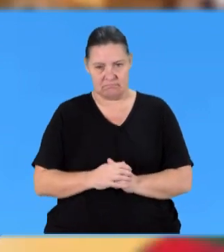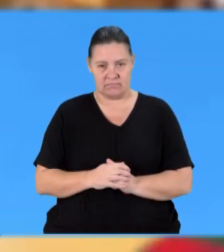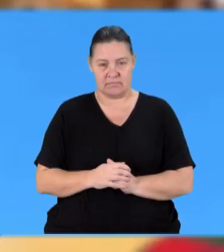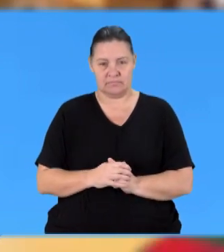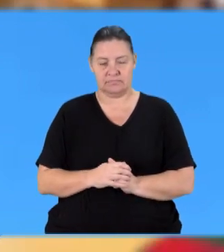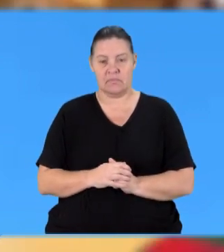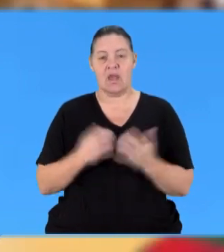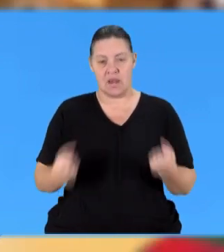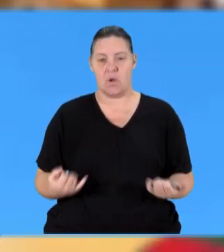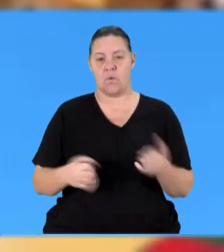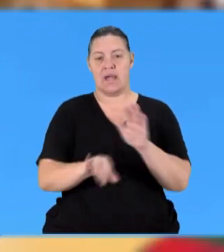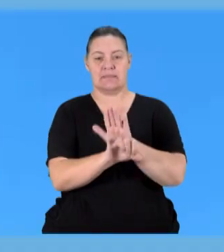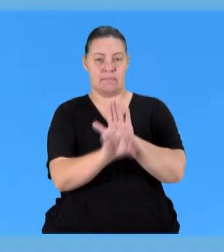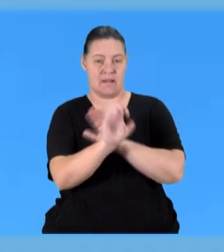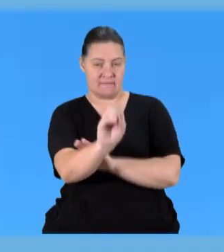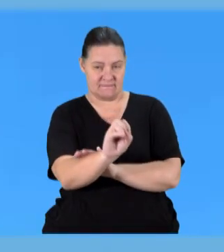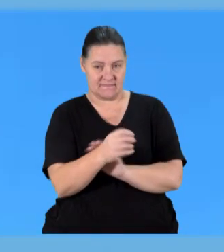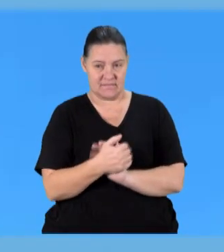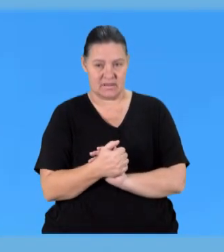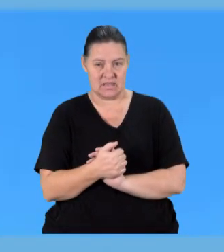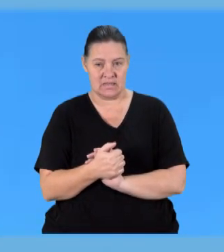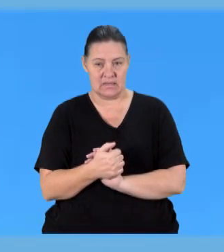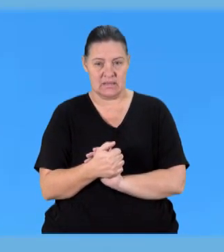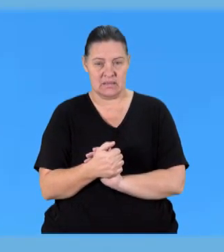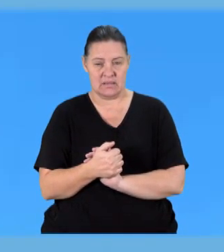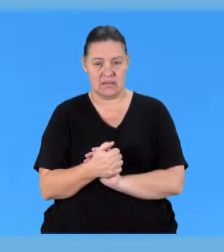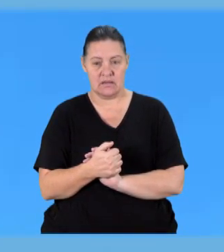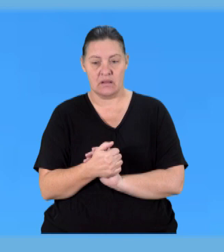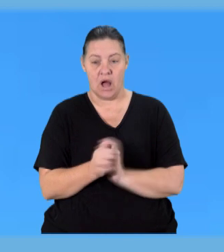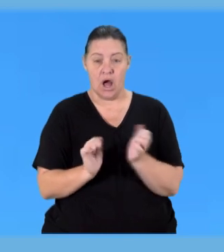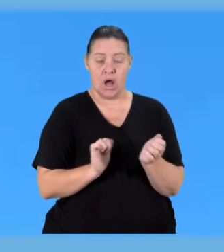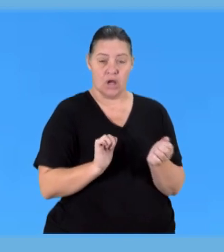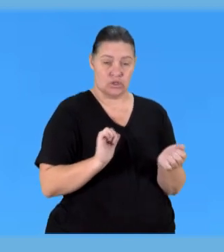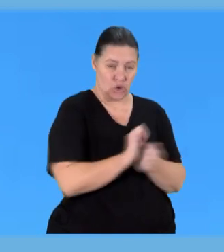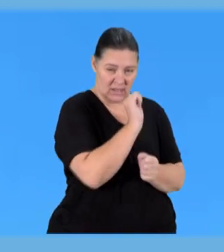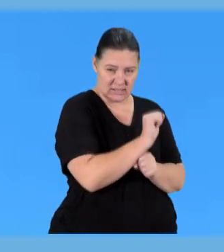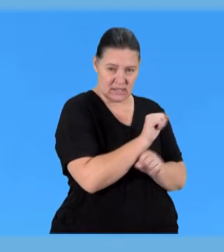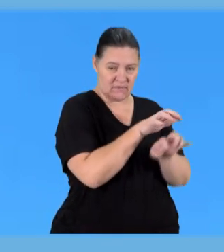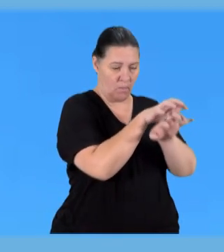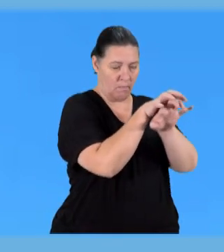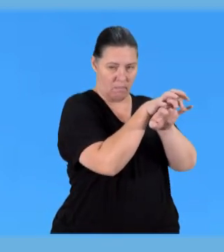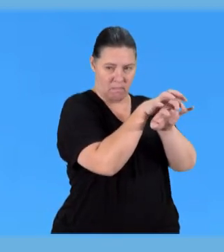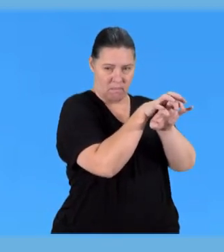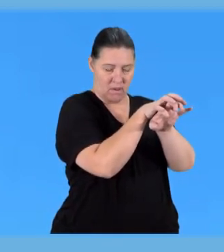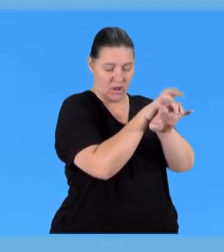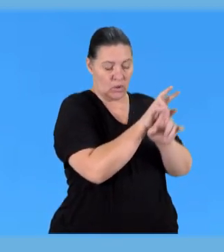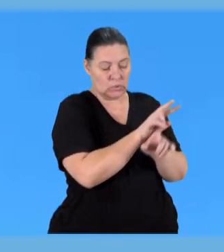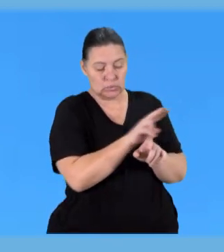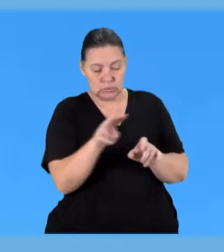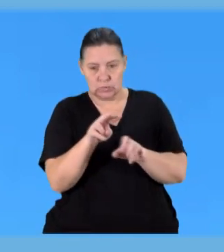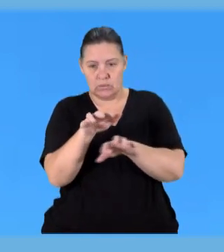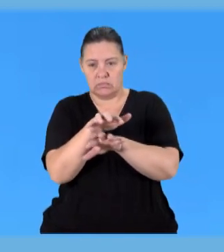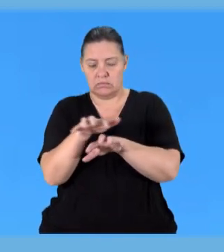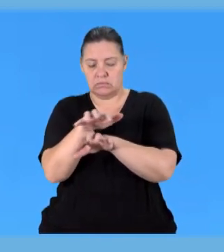we have an example that we have here, that our solid particle, it is moving from a solid to a